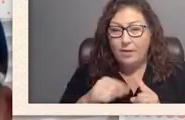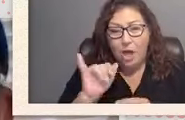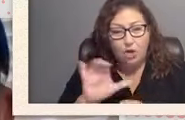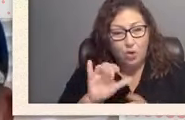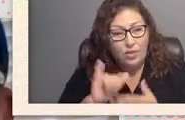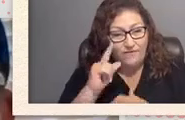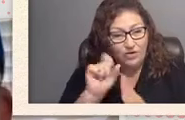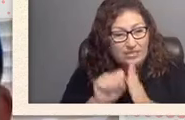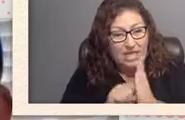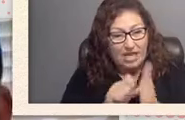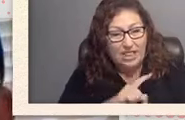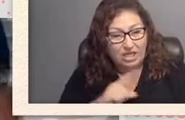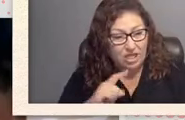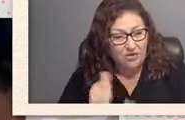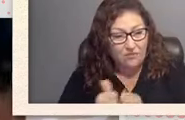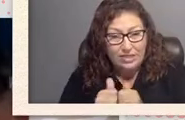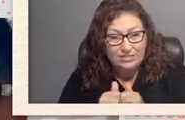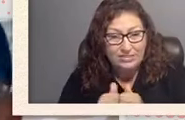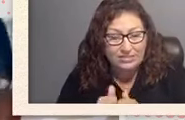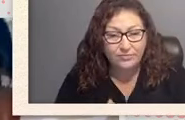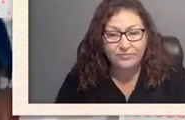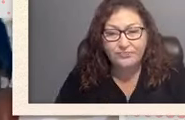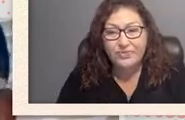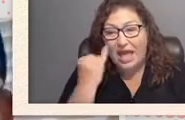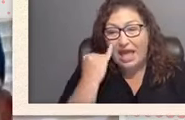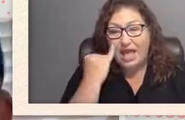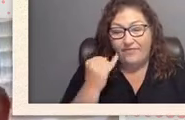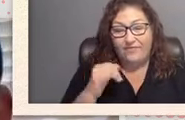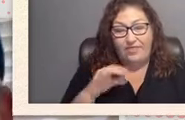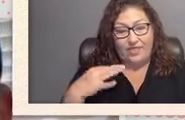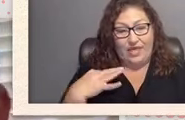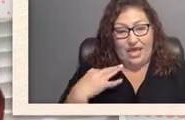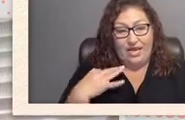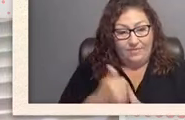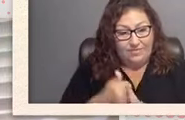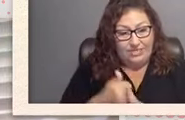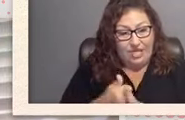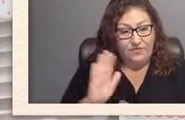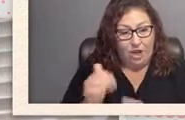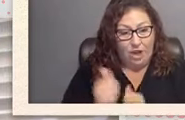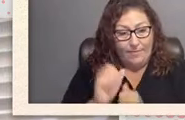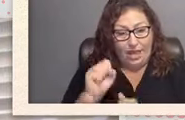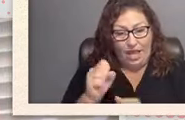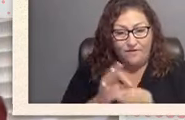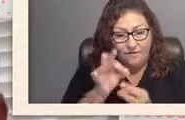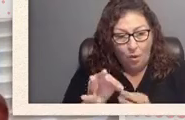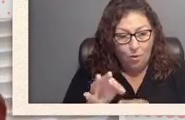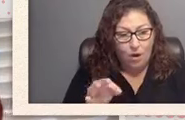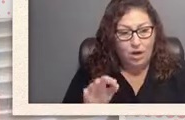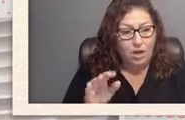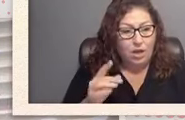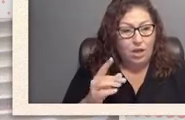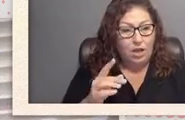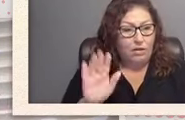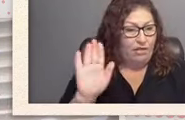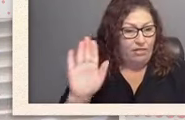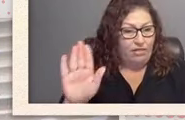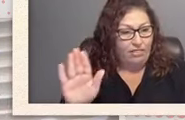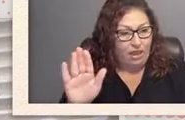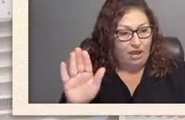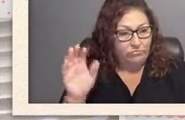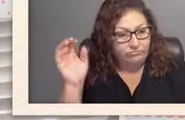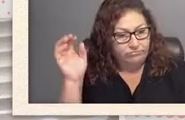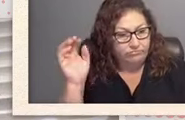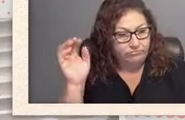legislative races, right? Like, if the candidate themselves or their campaign can forward to us their platform. Again, this is the responses to